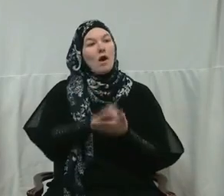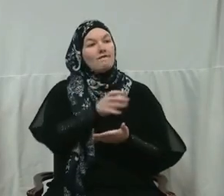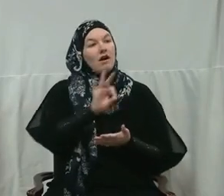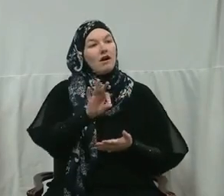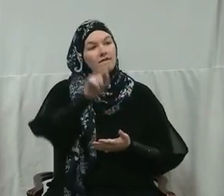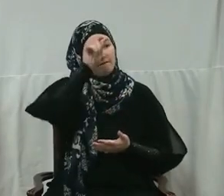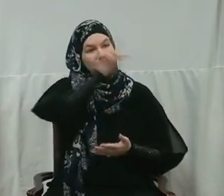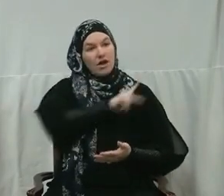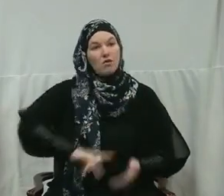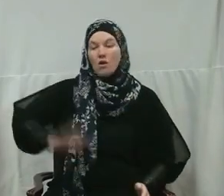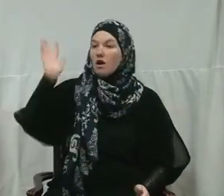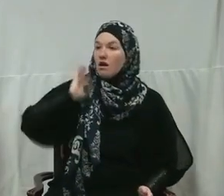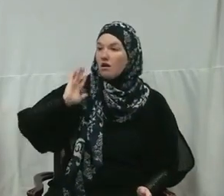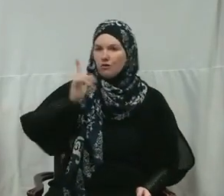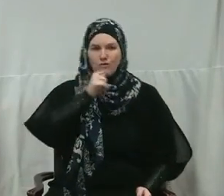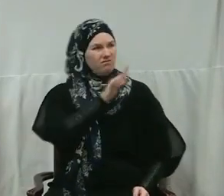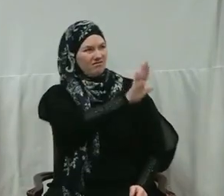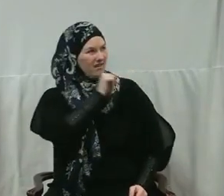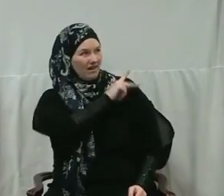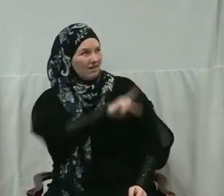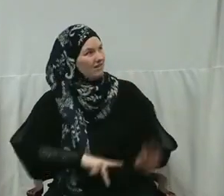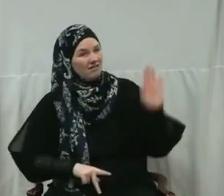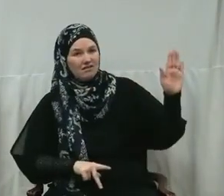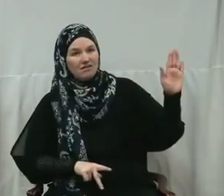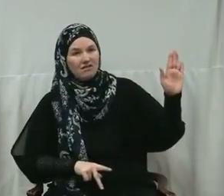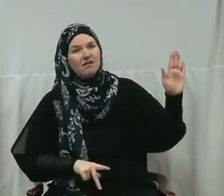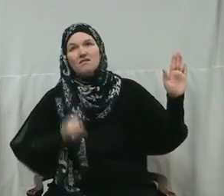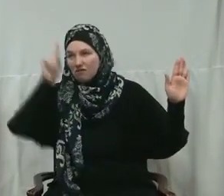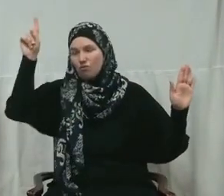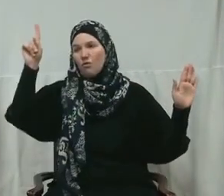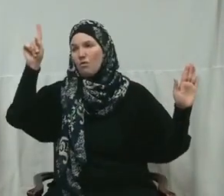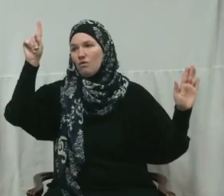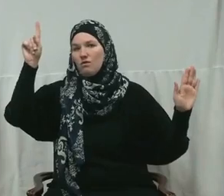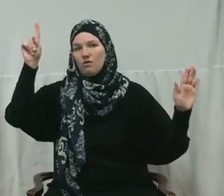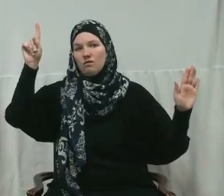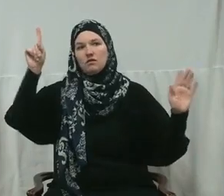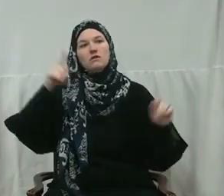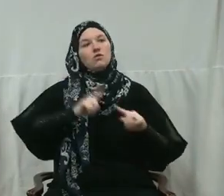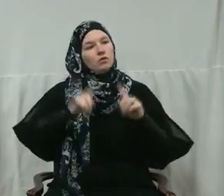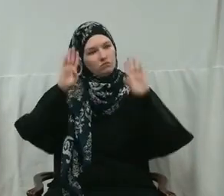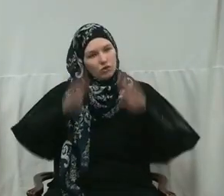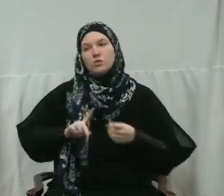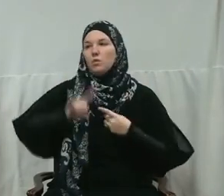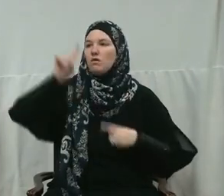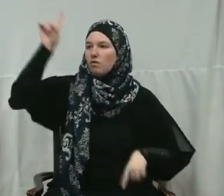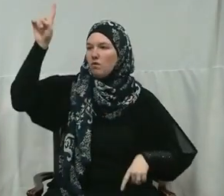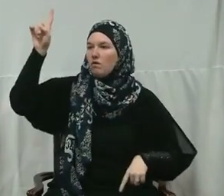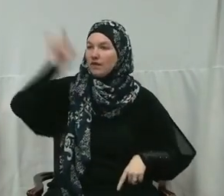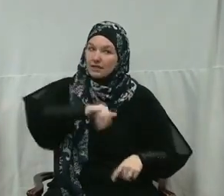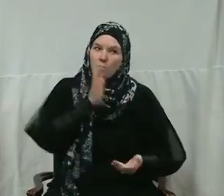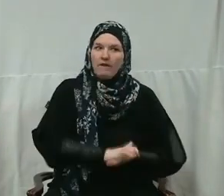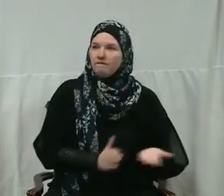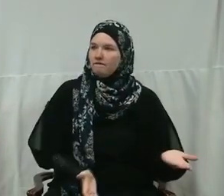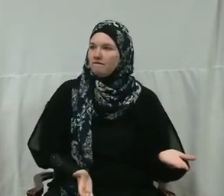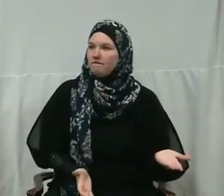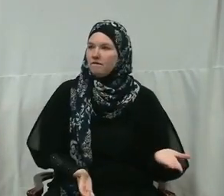who denounces Pharaoh in his own palace and prays to Allah to disregard whatever